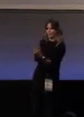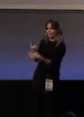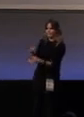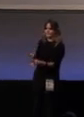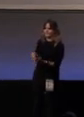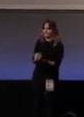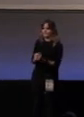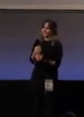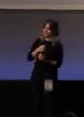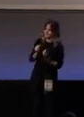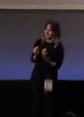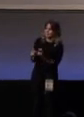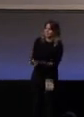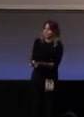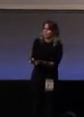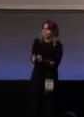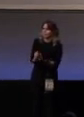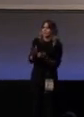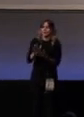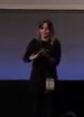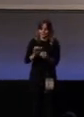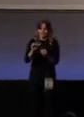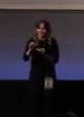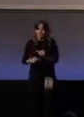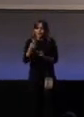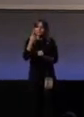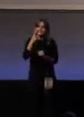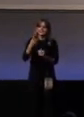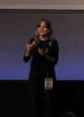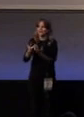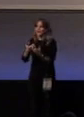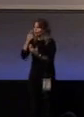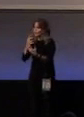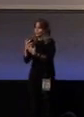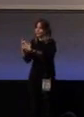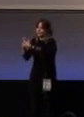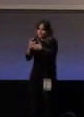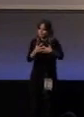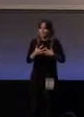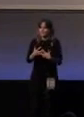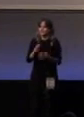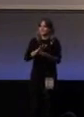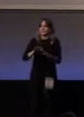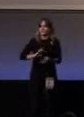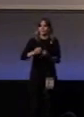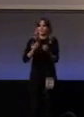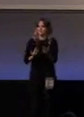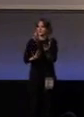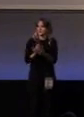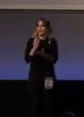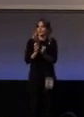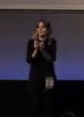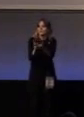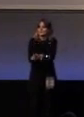approach and then i see what part of de pro free will be integrated zo aan not making and you system so close to